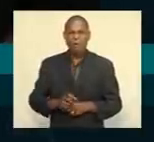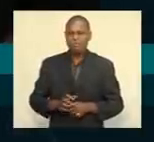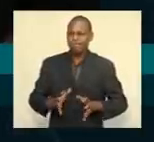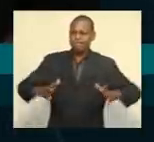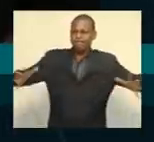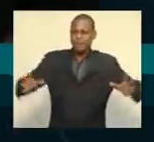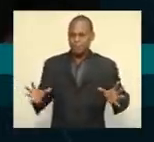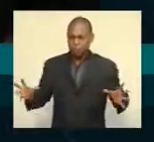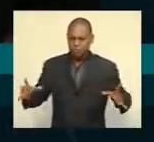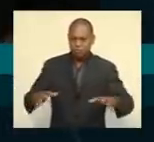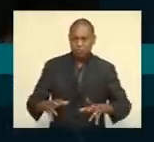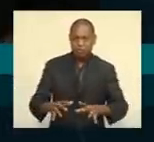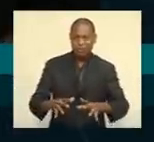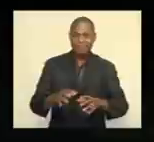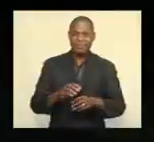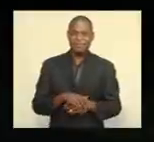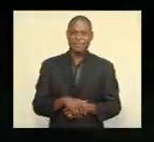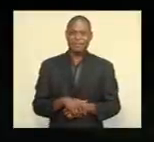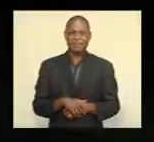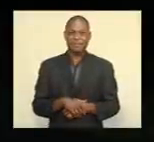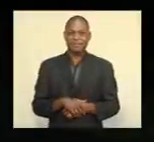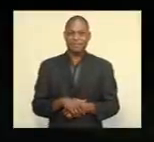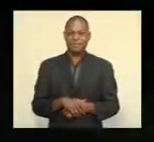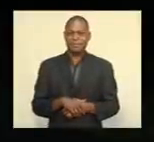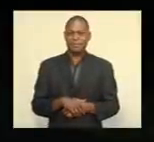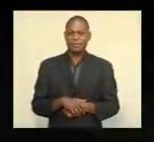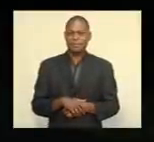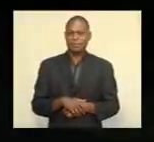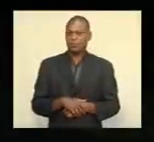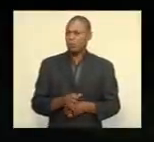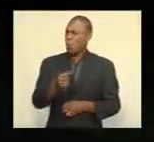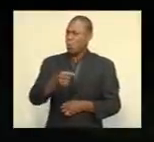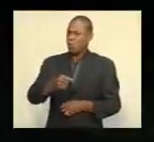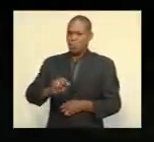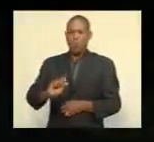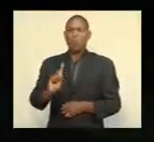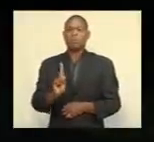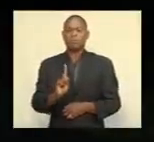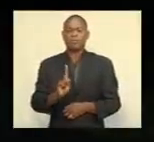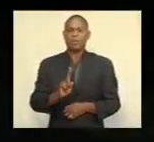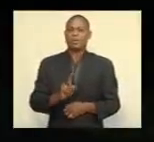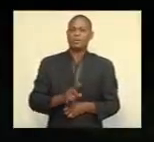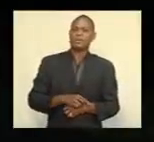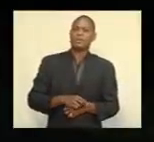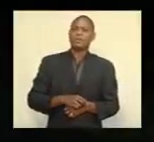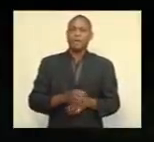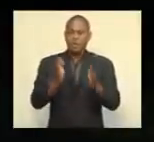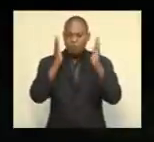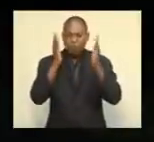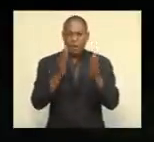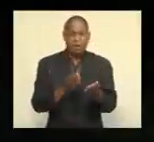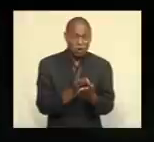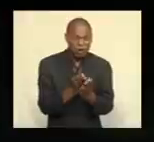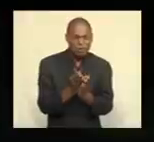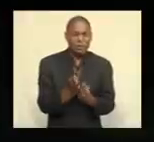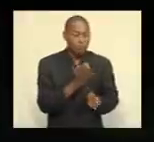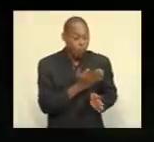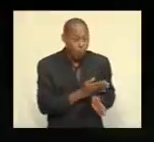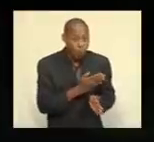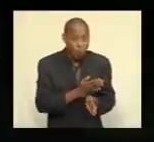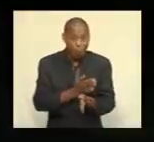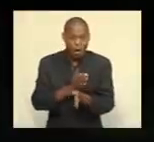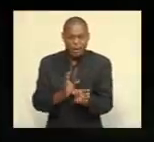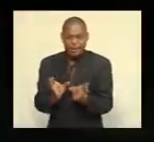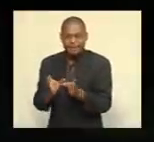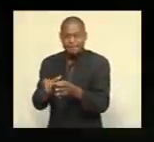allowed and what's not? Now, there will be no religious services held and non-work gatherings should not happen at